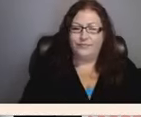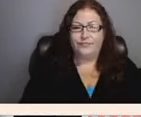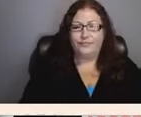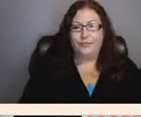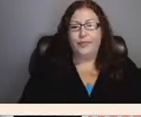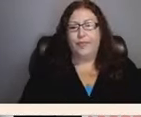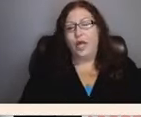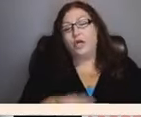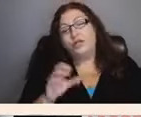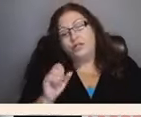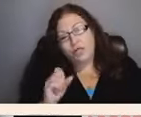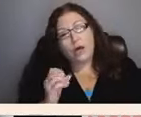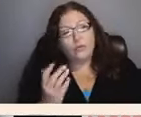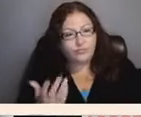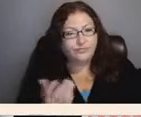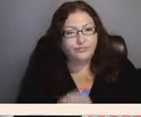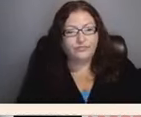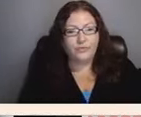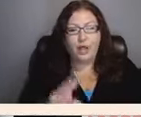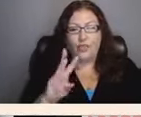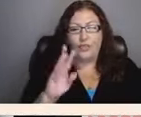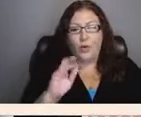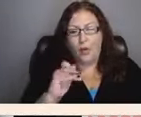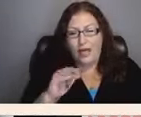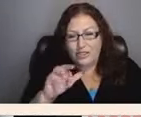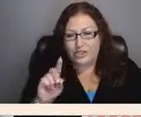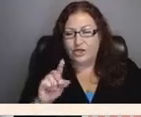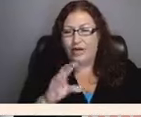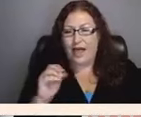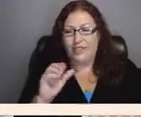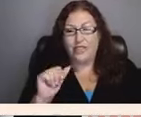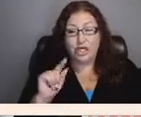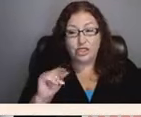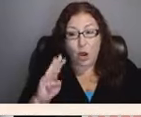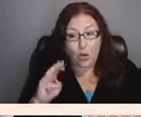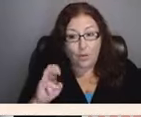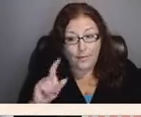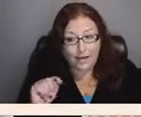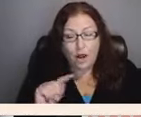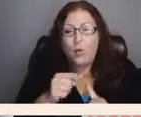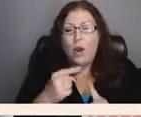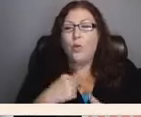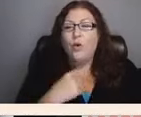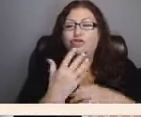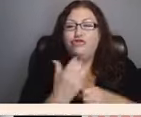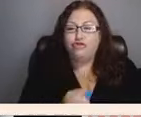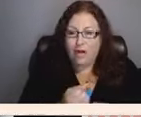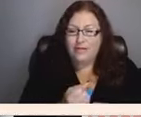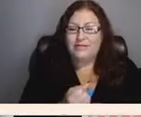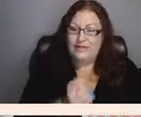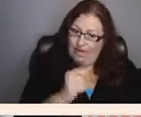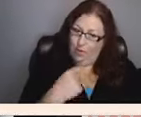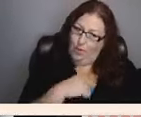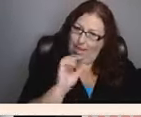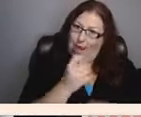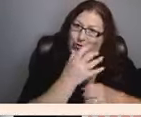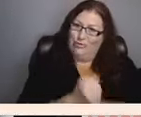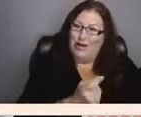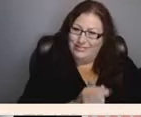So the wizard in the atonement, and when we trust that we can trust that